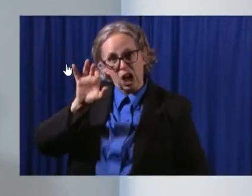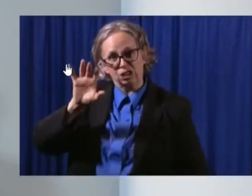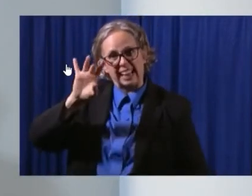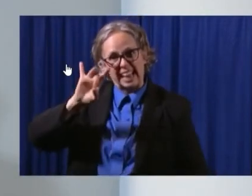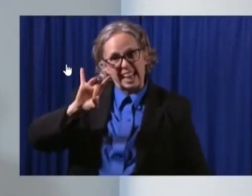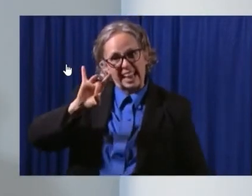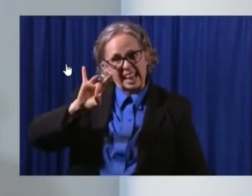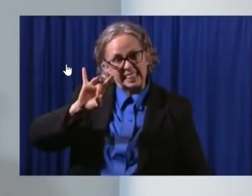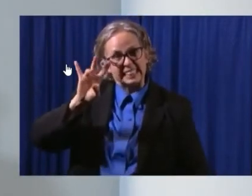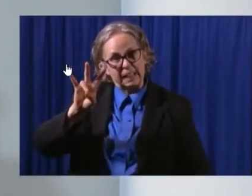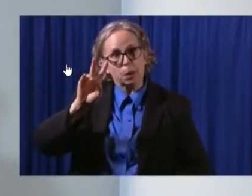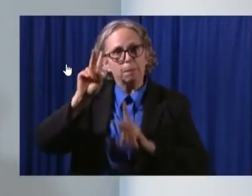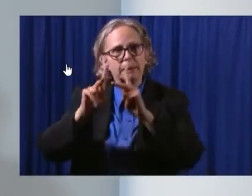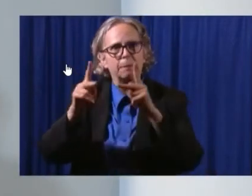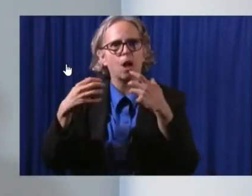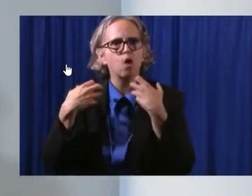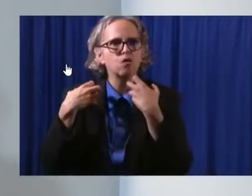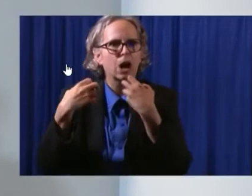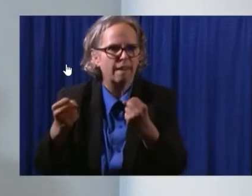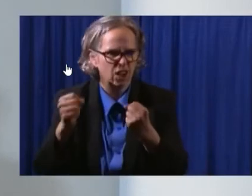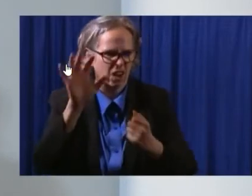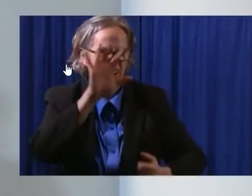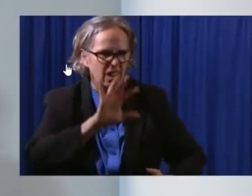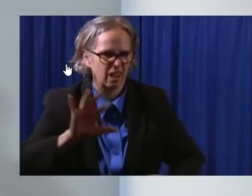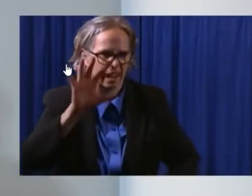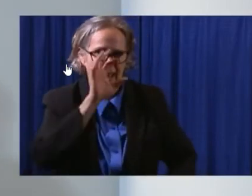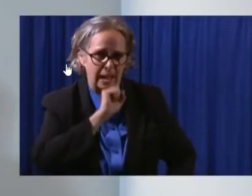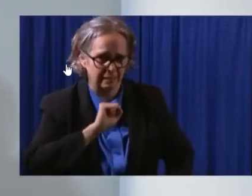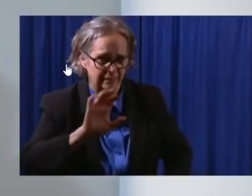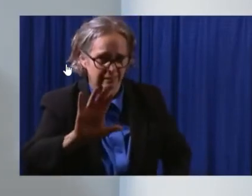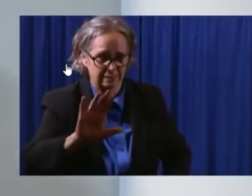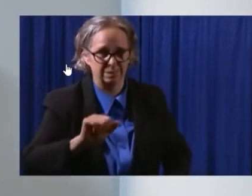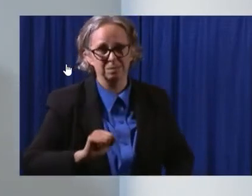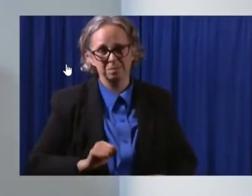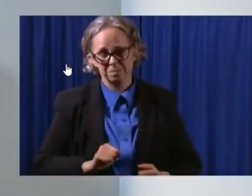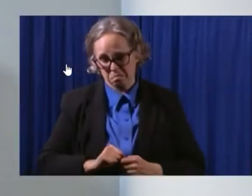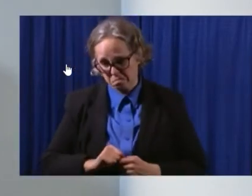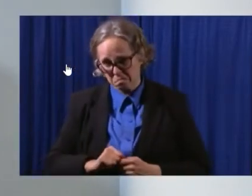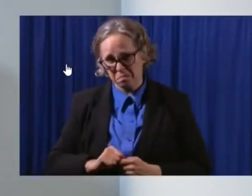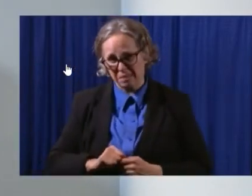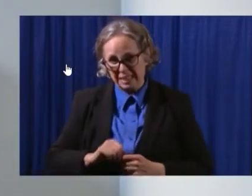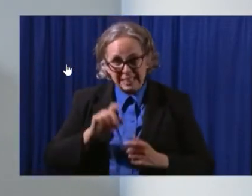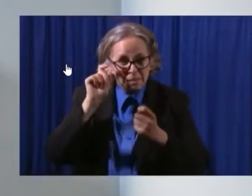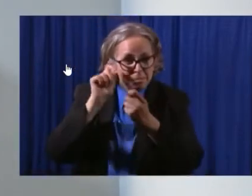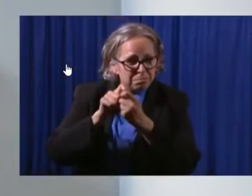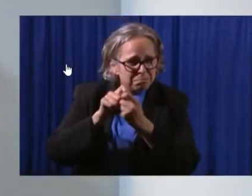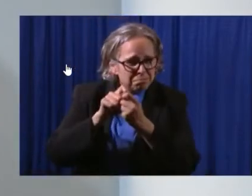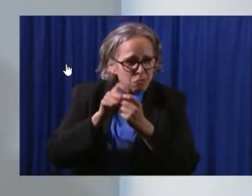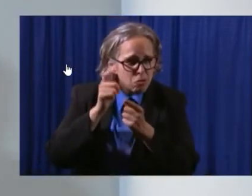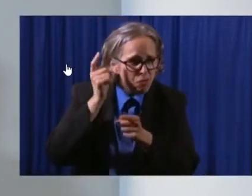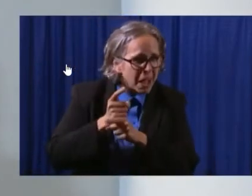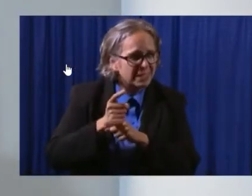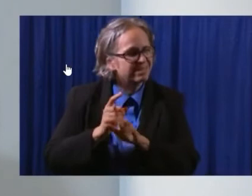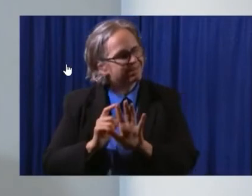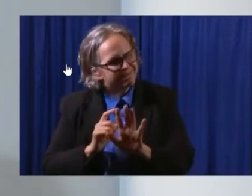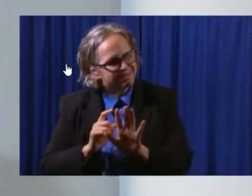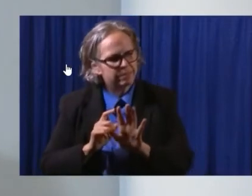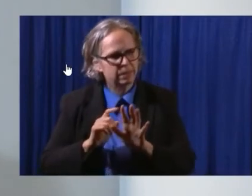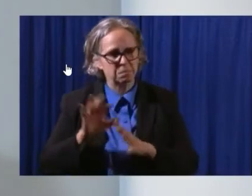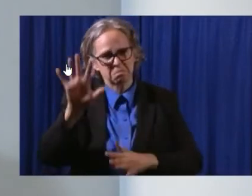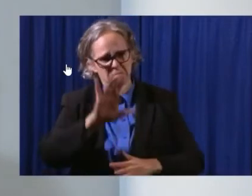in two categories: those who have the case, who have developed coronavirus within the last 21 days,